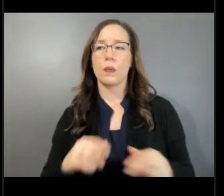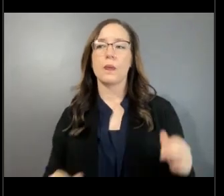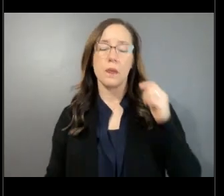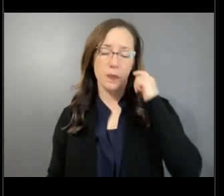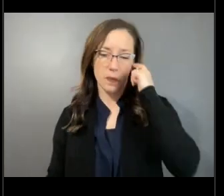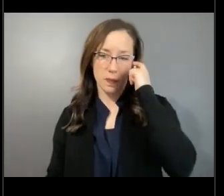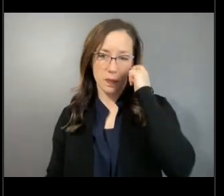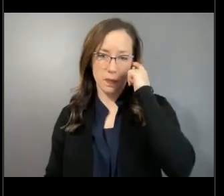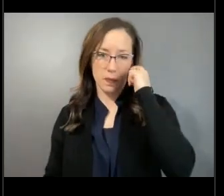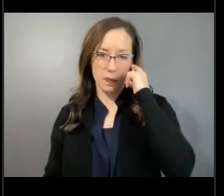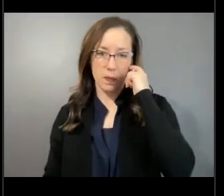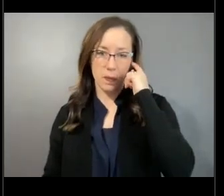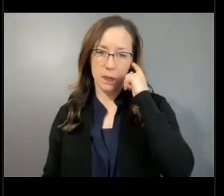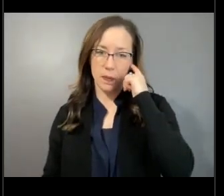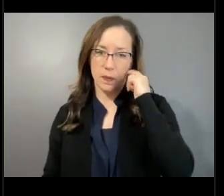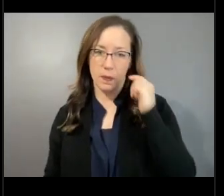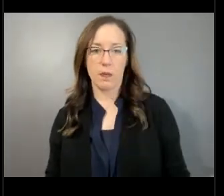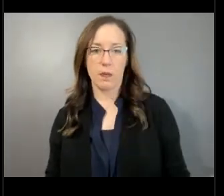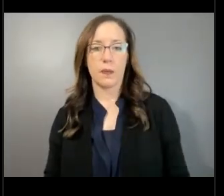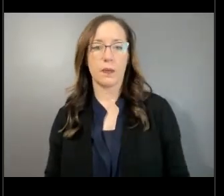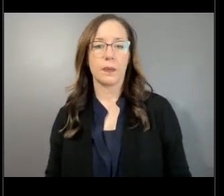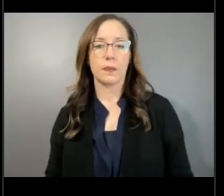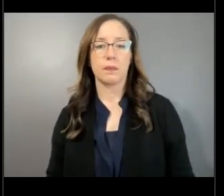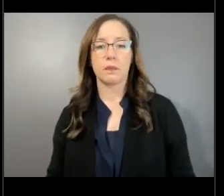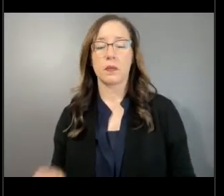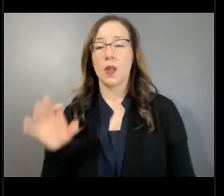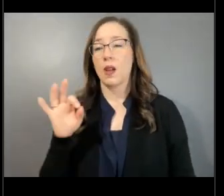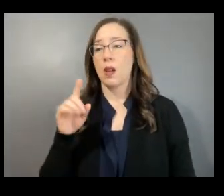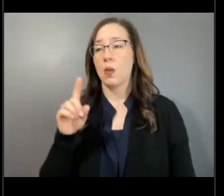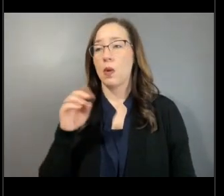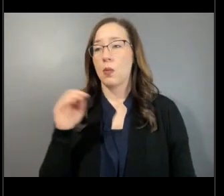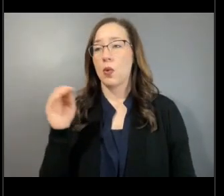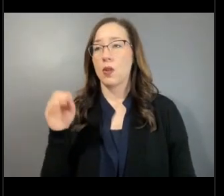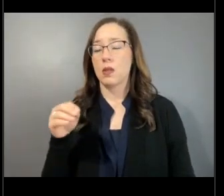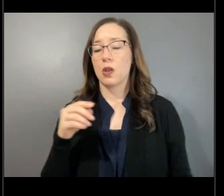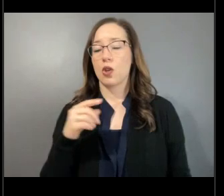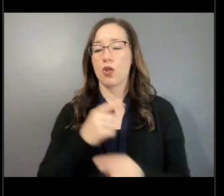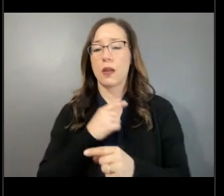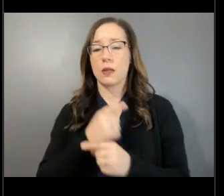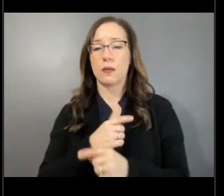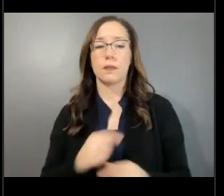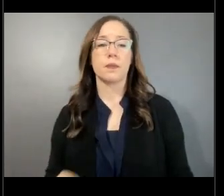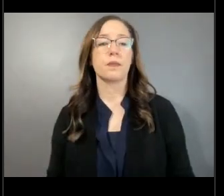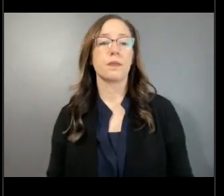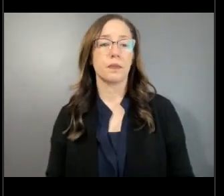option. This is true. And 91% of you got that one correct.